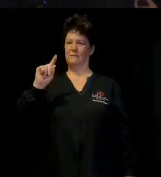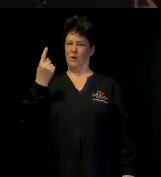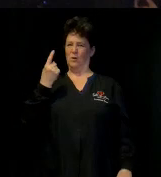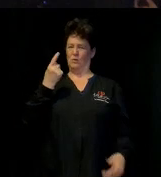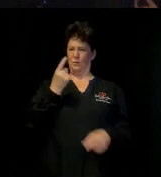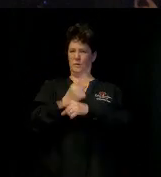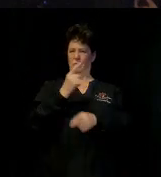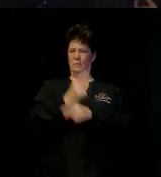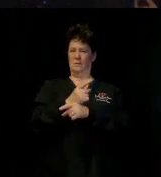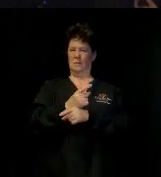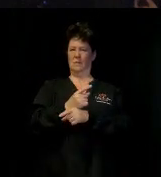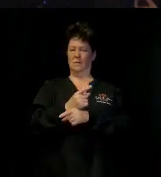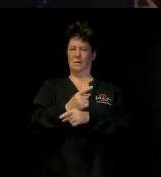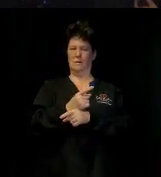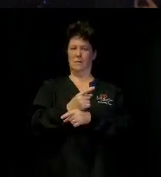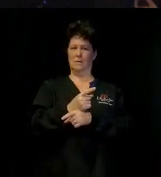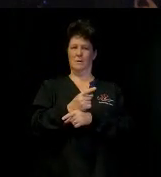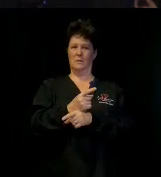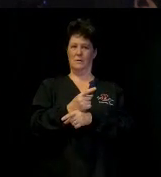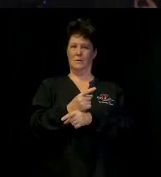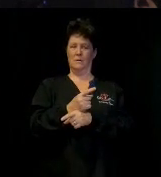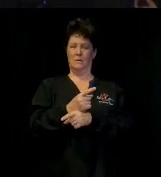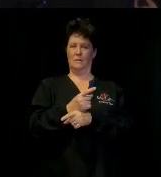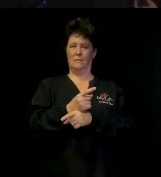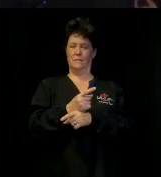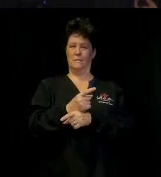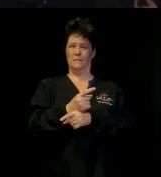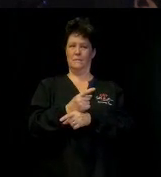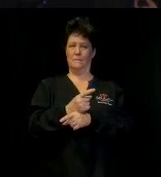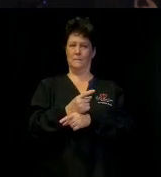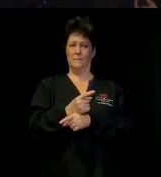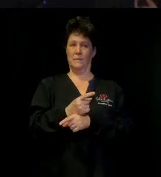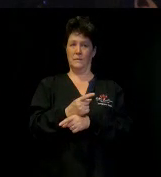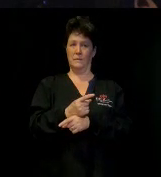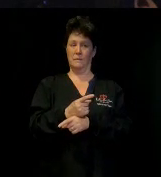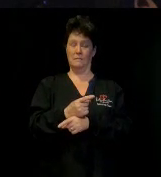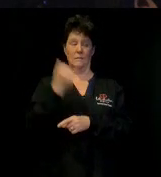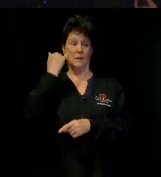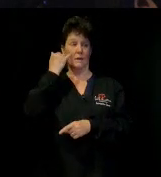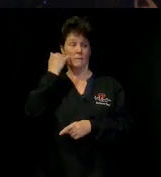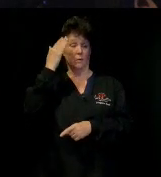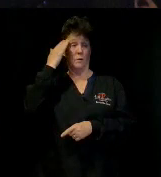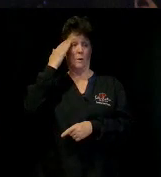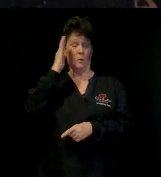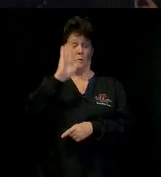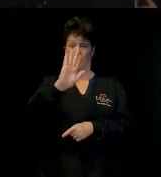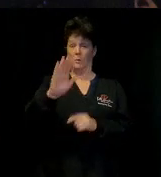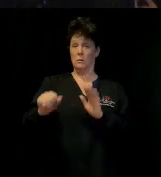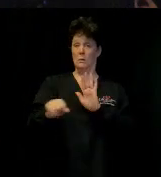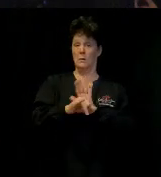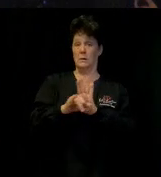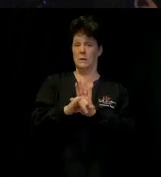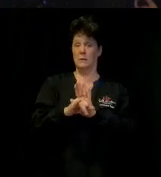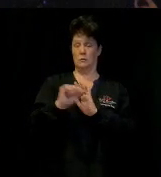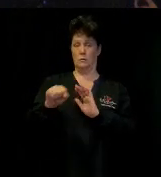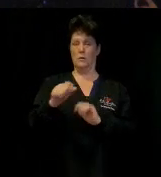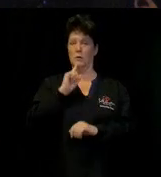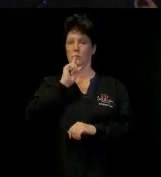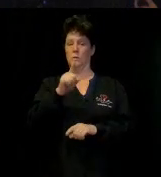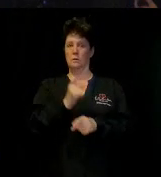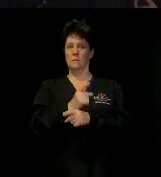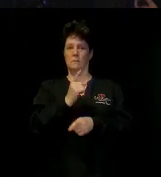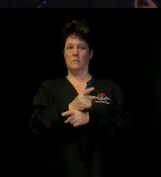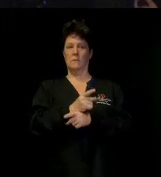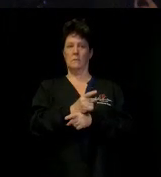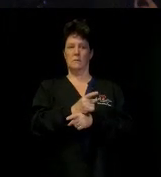governed from knowing who I am. Because if you know who you are, you're going to respond right. Next, now that you've made the